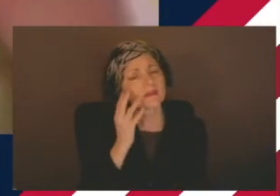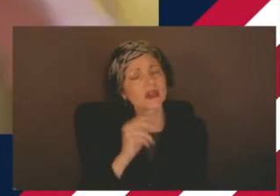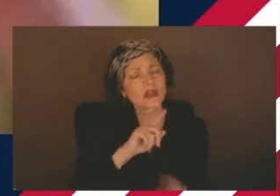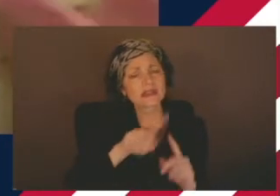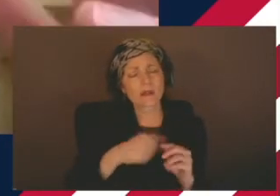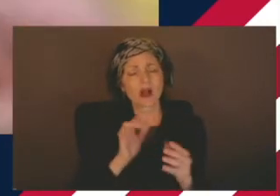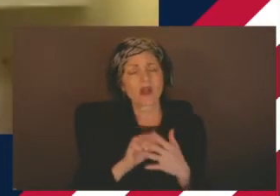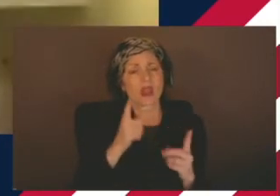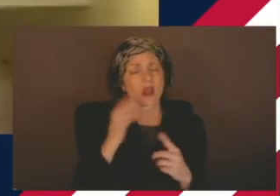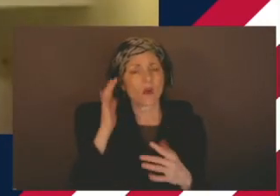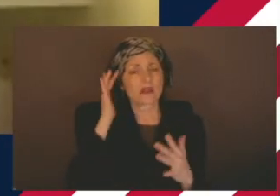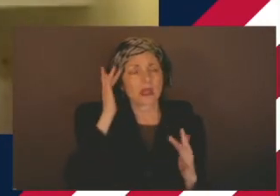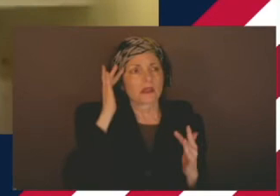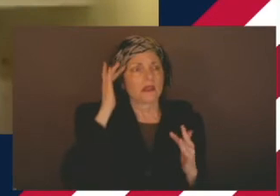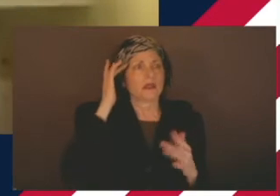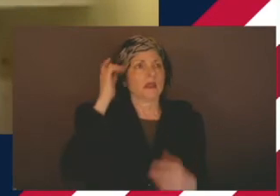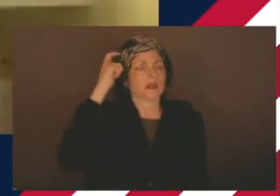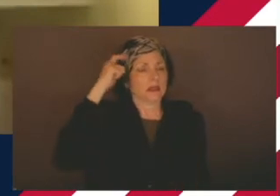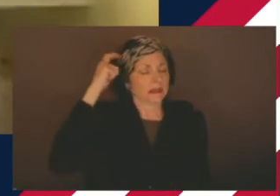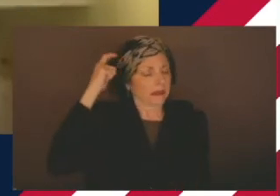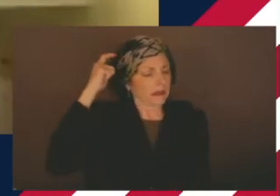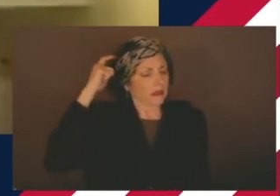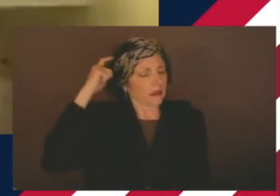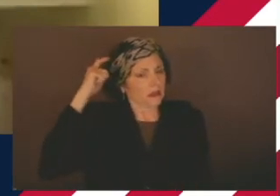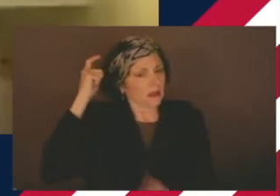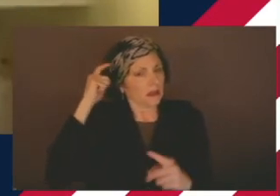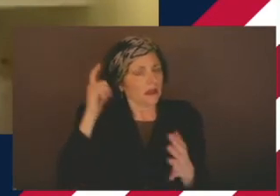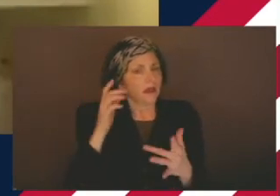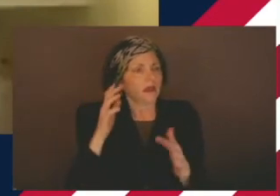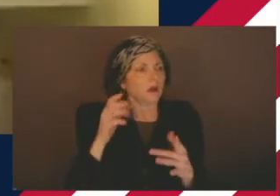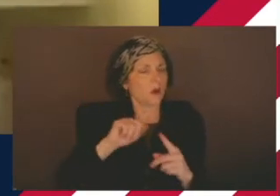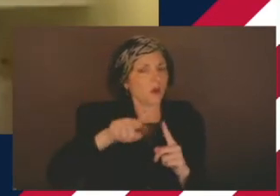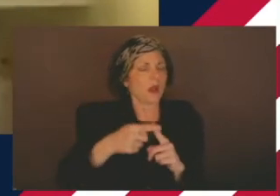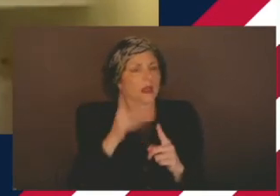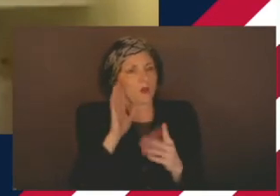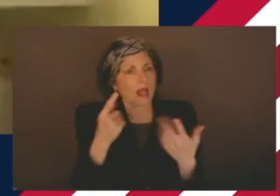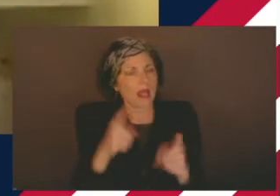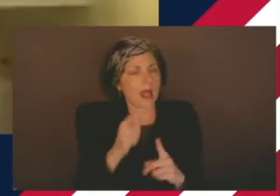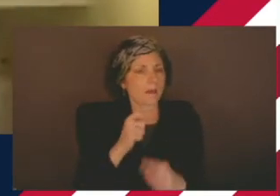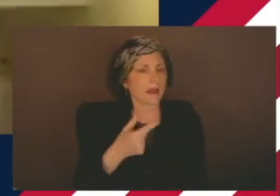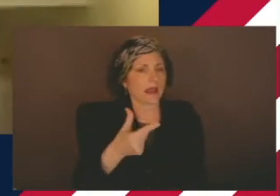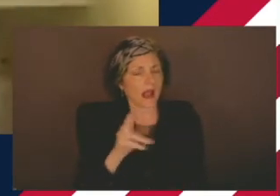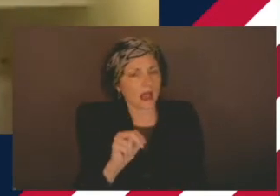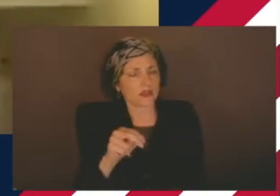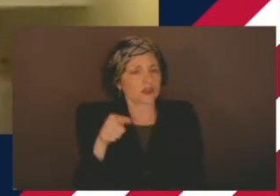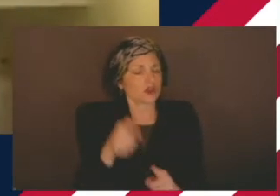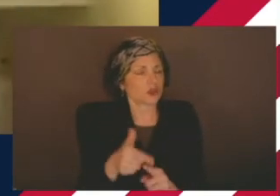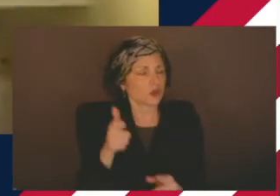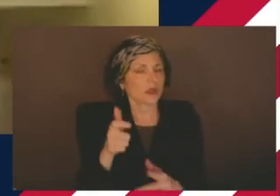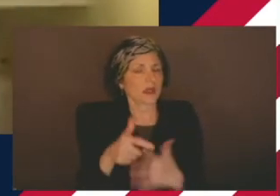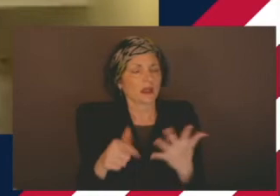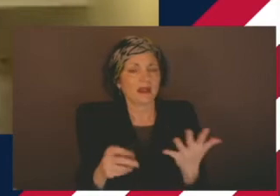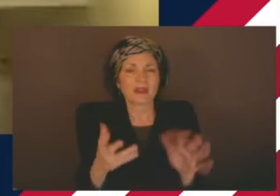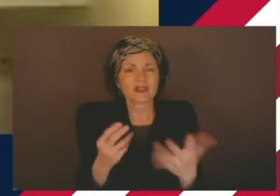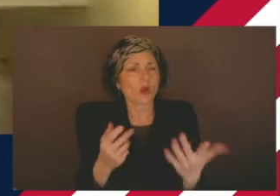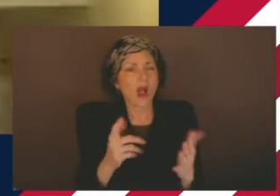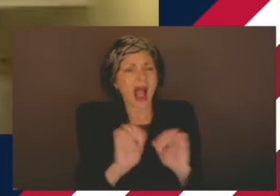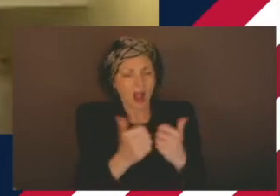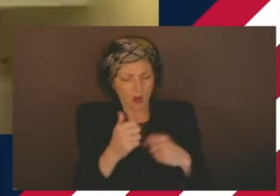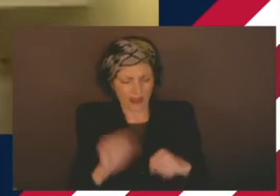what does it feel like, and what insight can you share with us as we put our package together with regard to gun